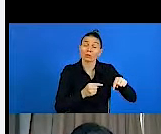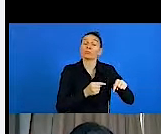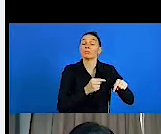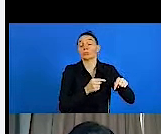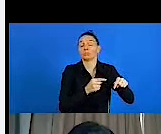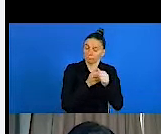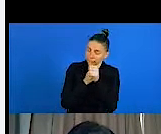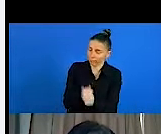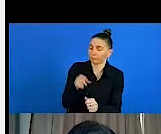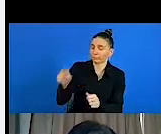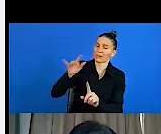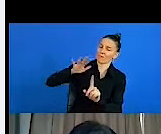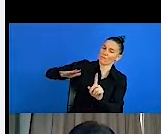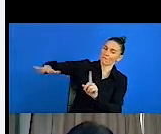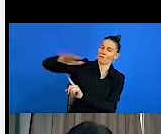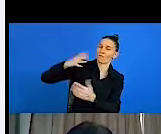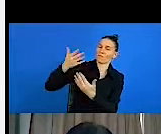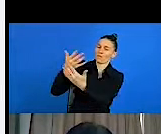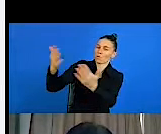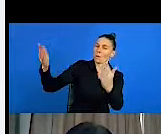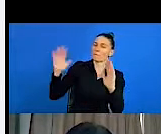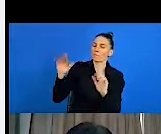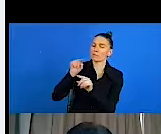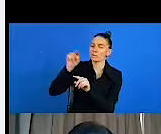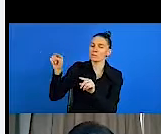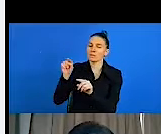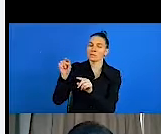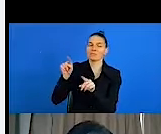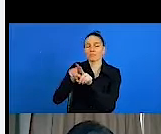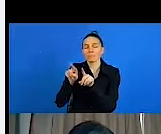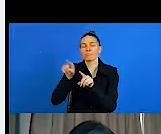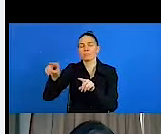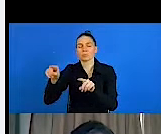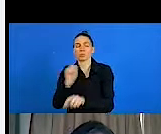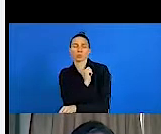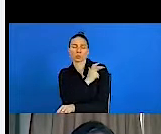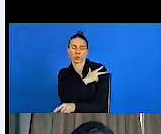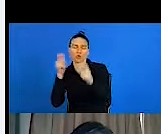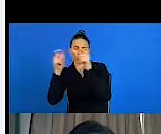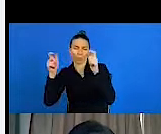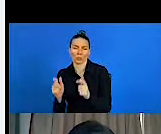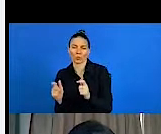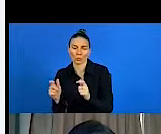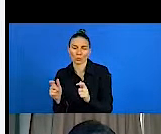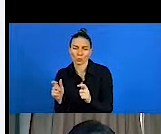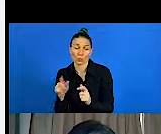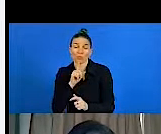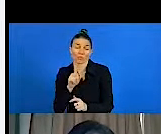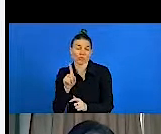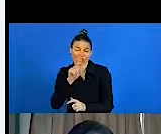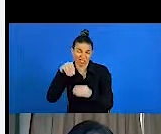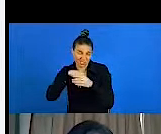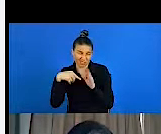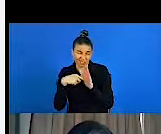provides for non-discrimination of persons with disability along a number of key obligations, which I'll just quickly run through.